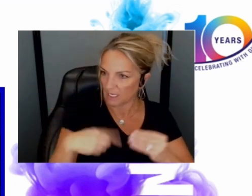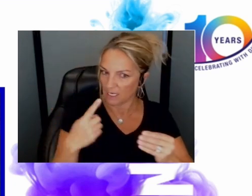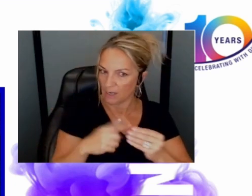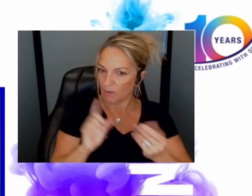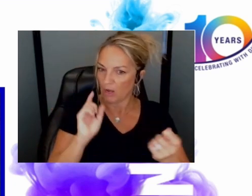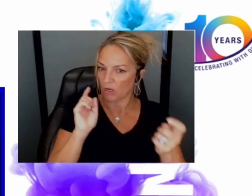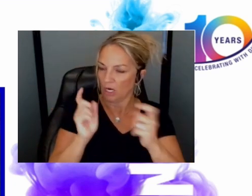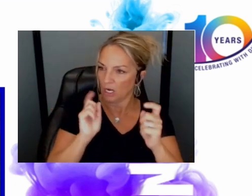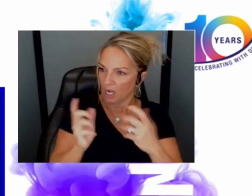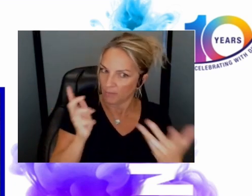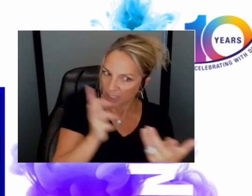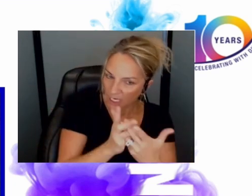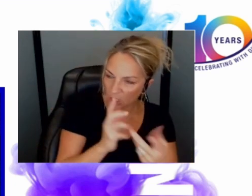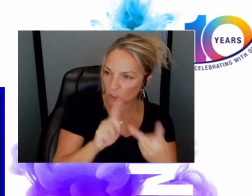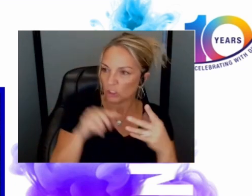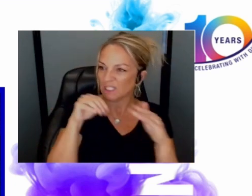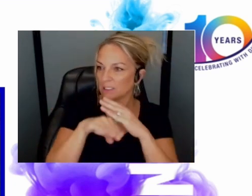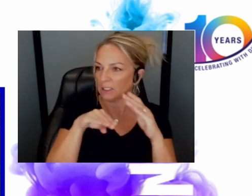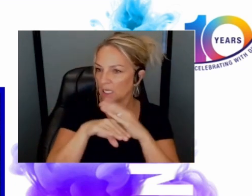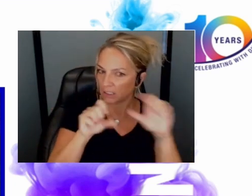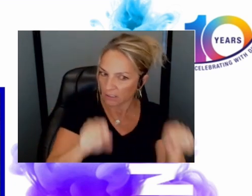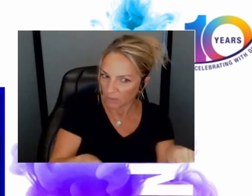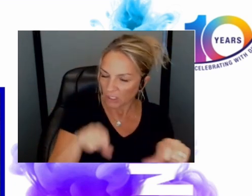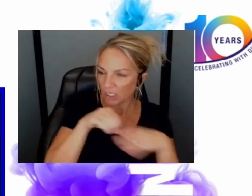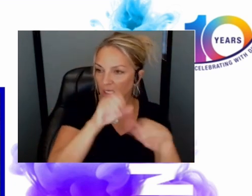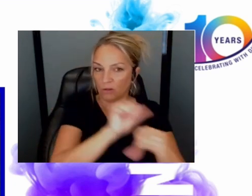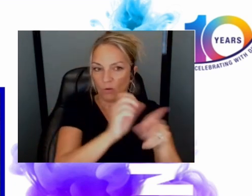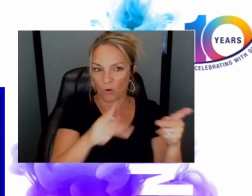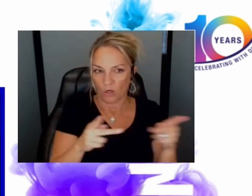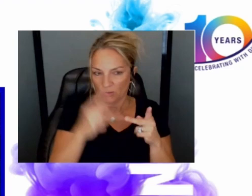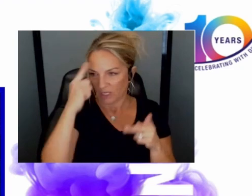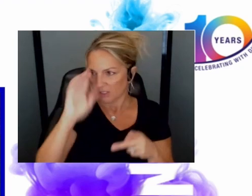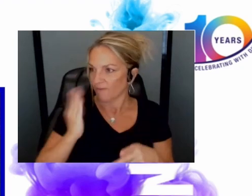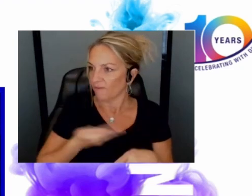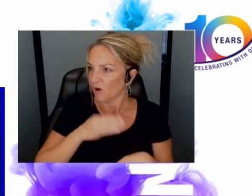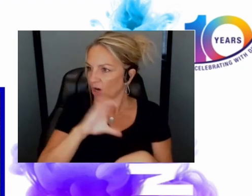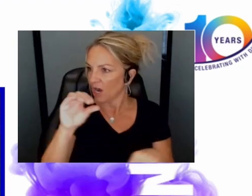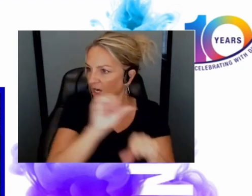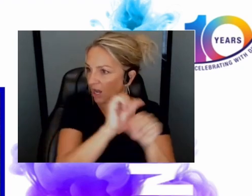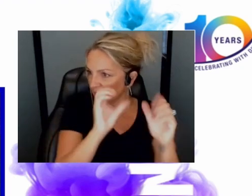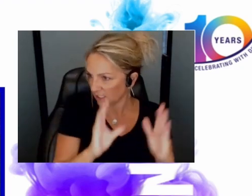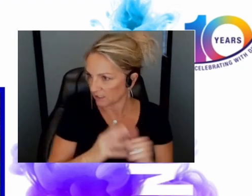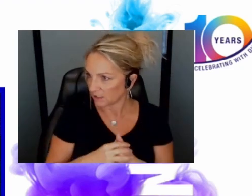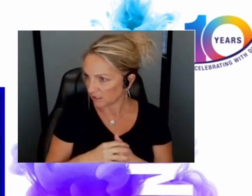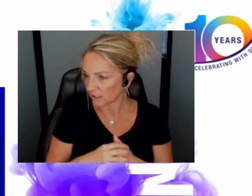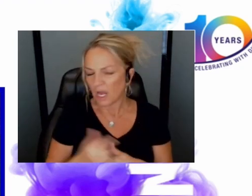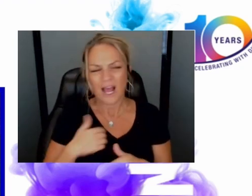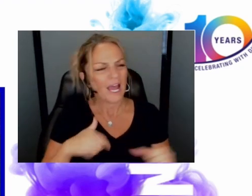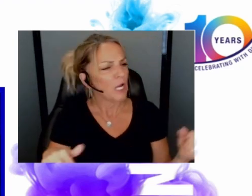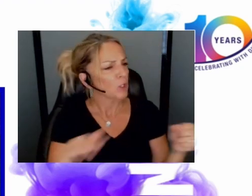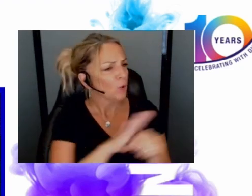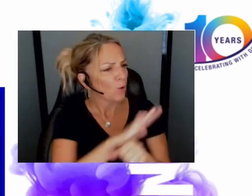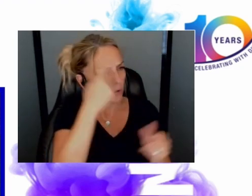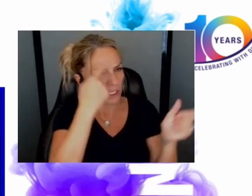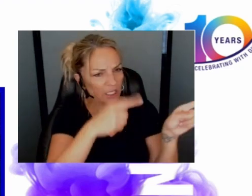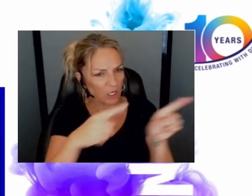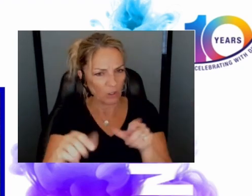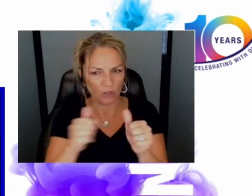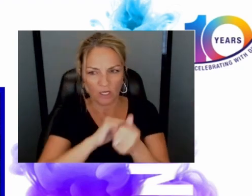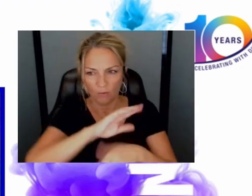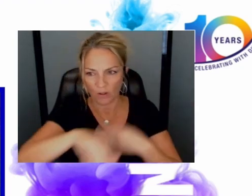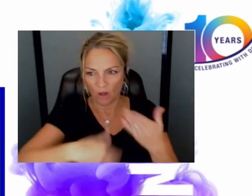and accessibility in the workplace for our colleagues. Yeah, so I mean, I totally agree with all of what Bridget said, and I